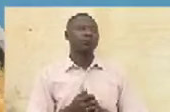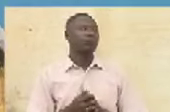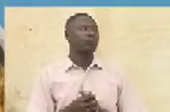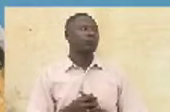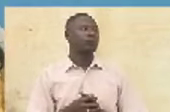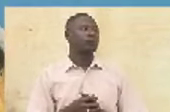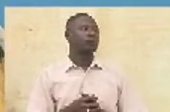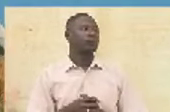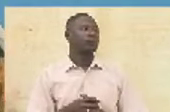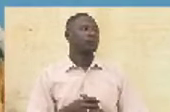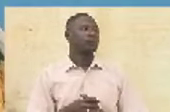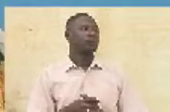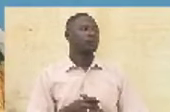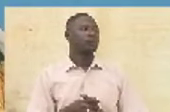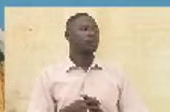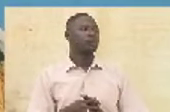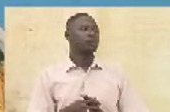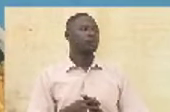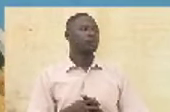Because